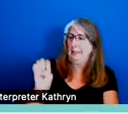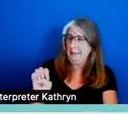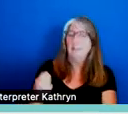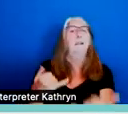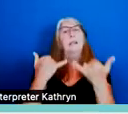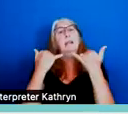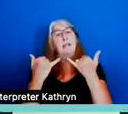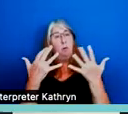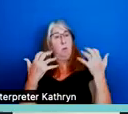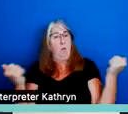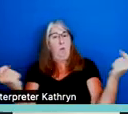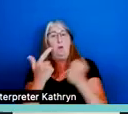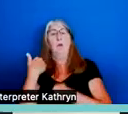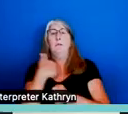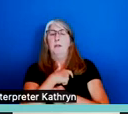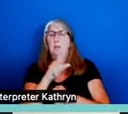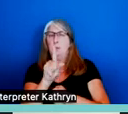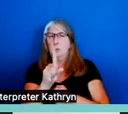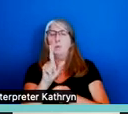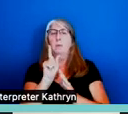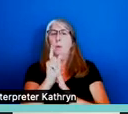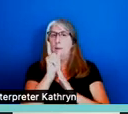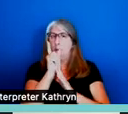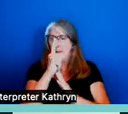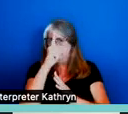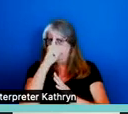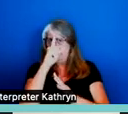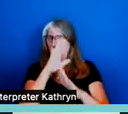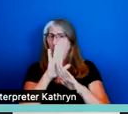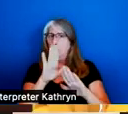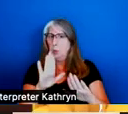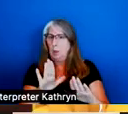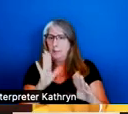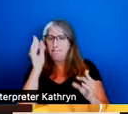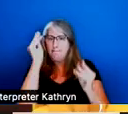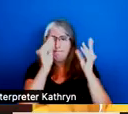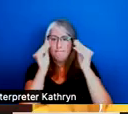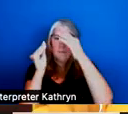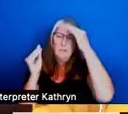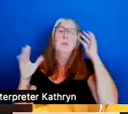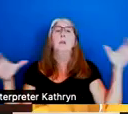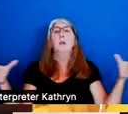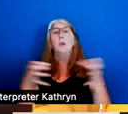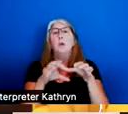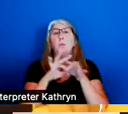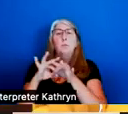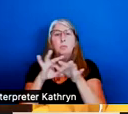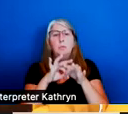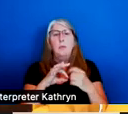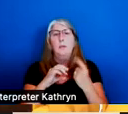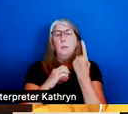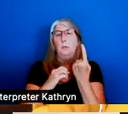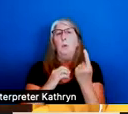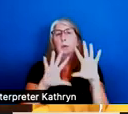I would like for us to take a moment to quiet our minds and come together as one as we listen to the